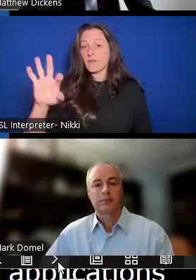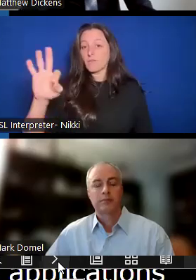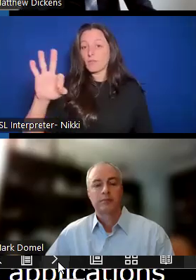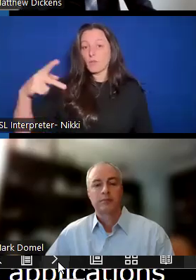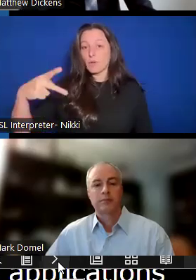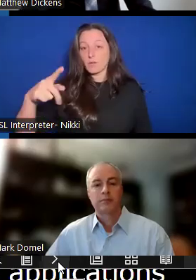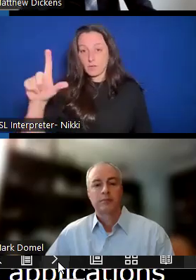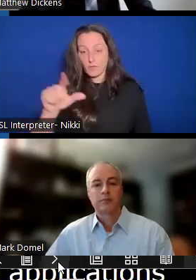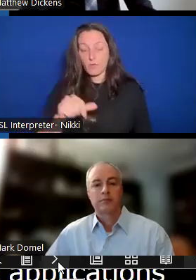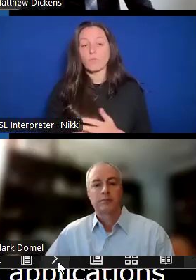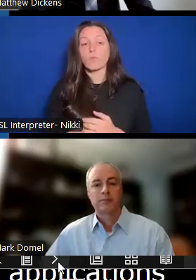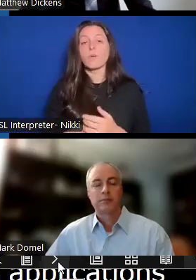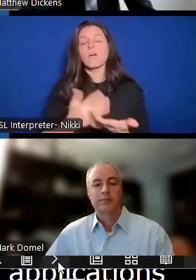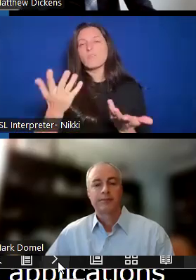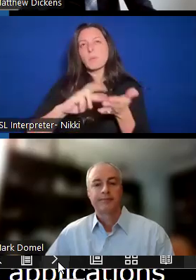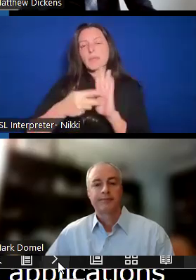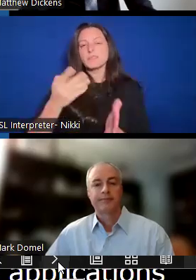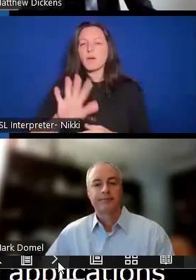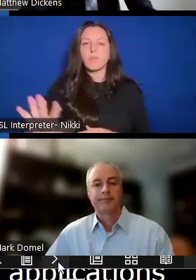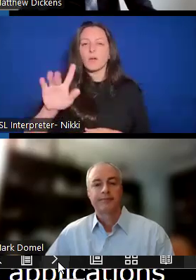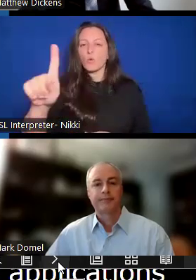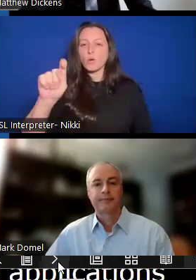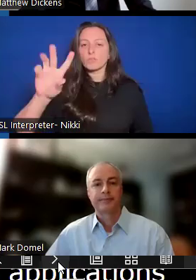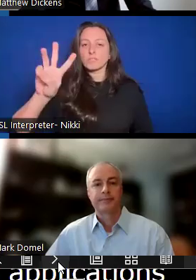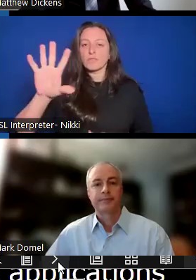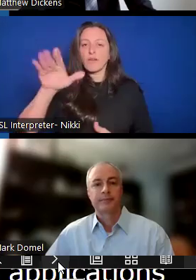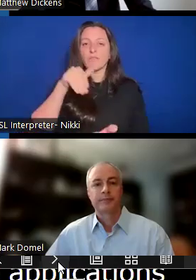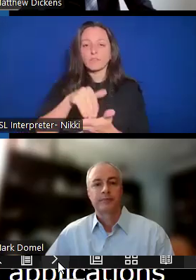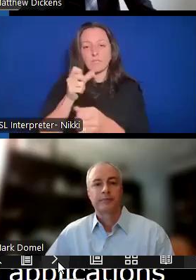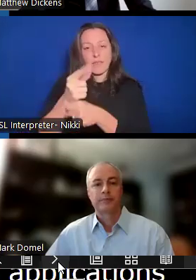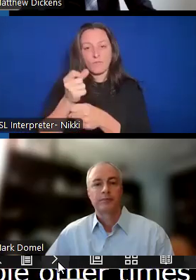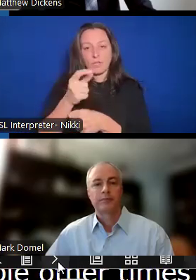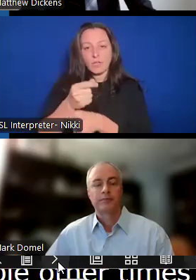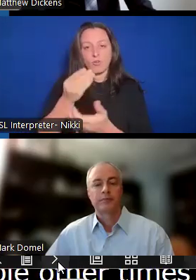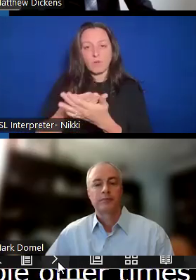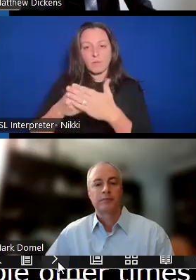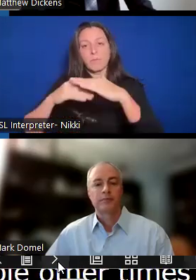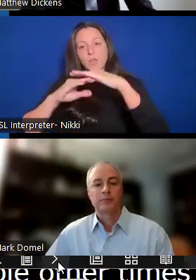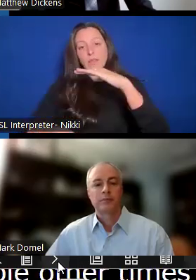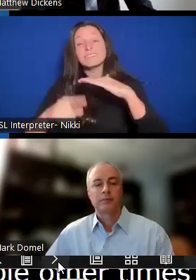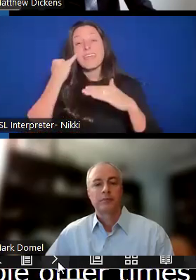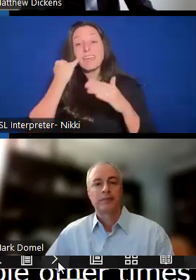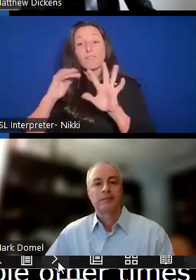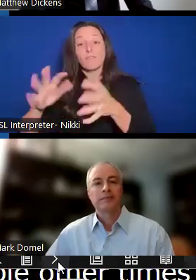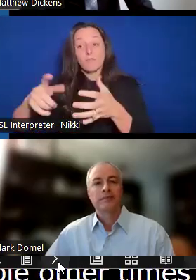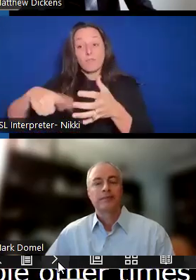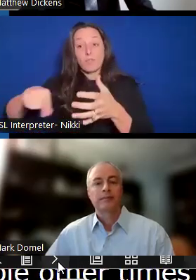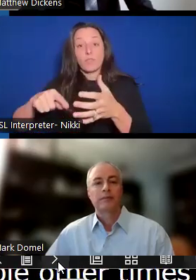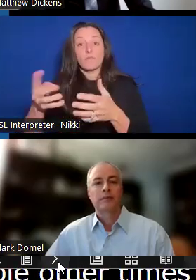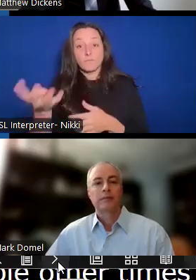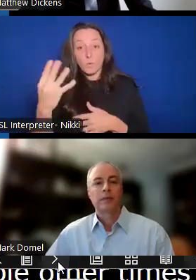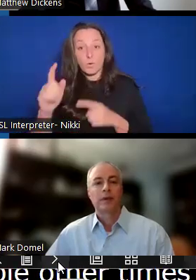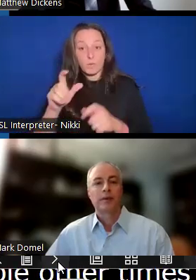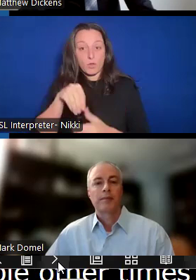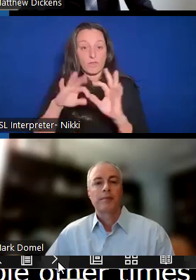For reference, that's about $165,000 a year income for a family of 4.